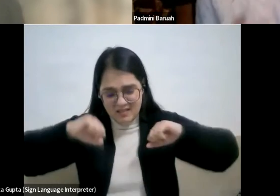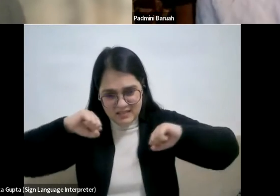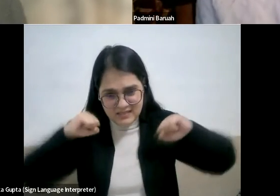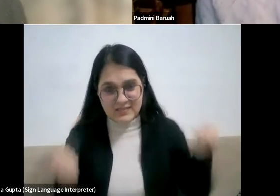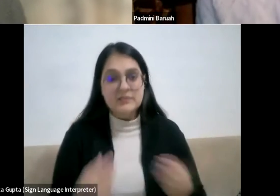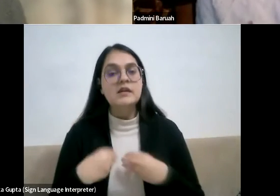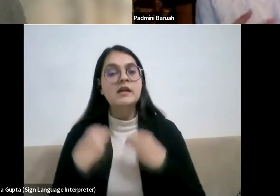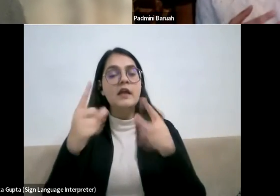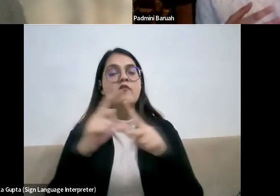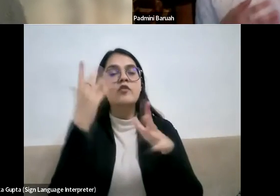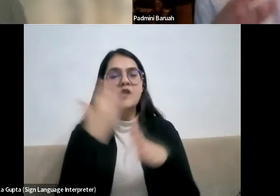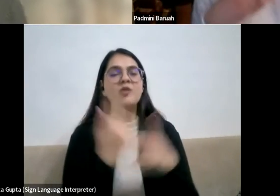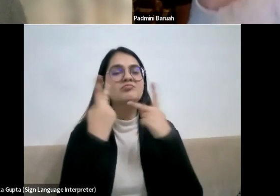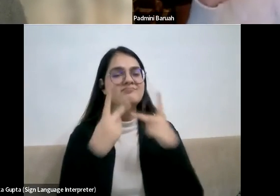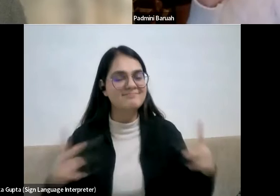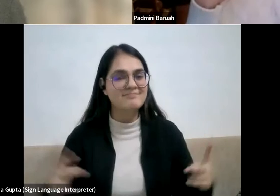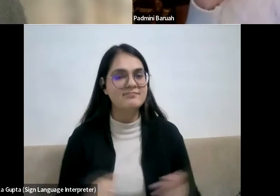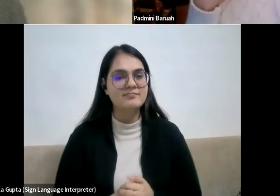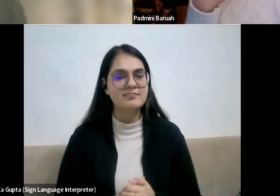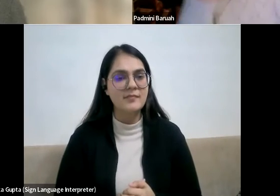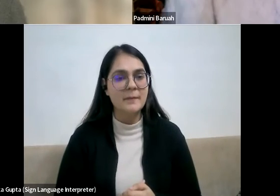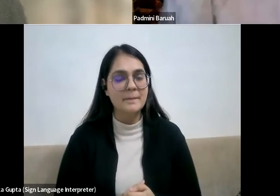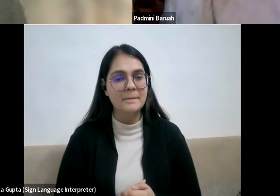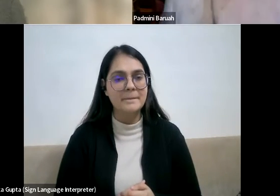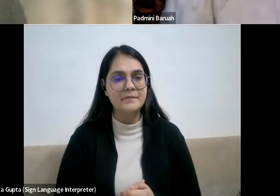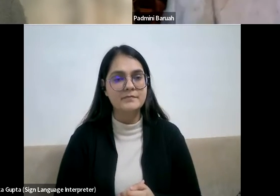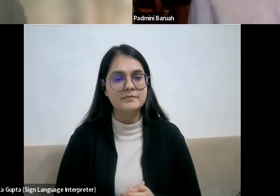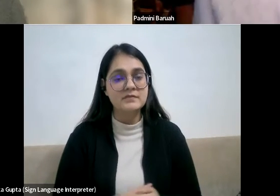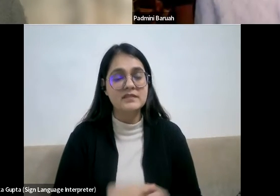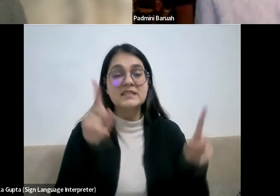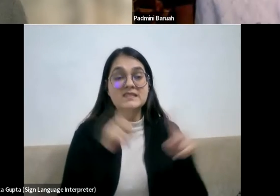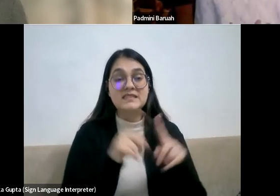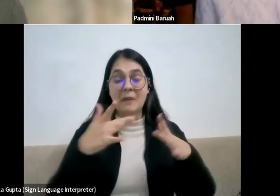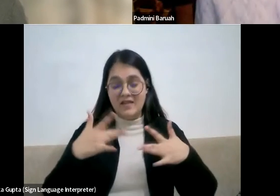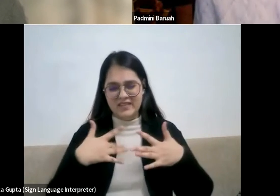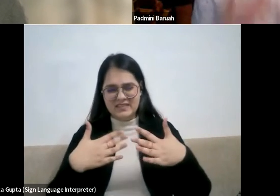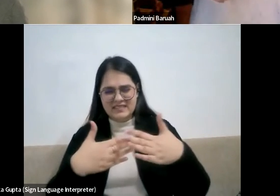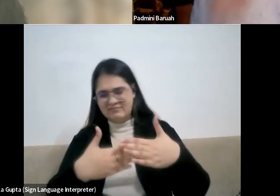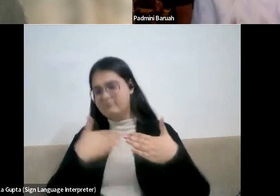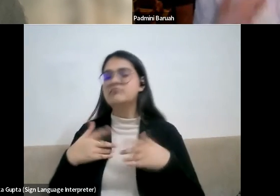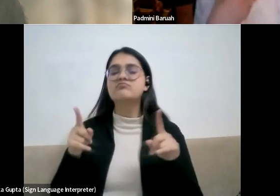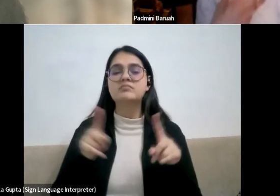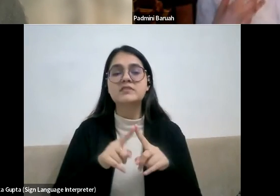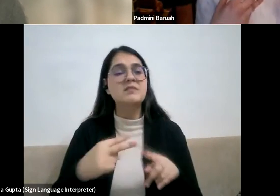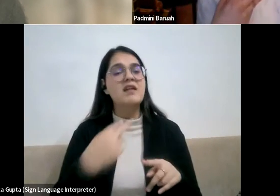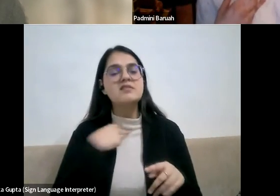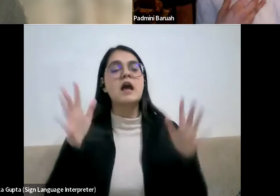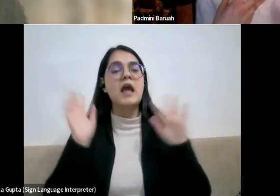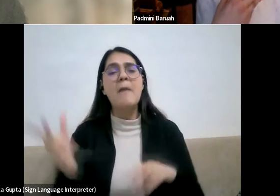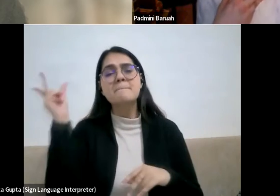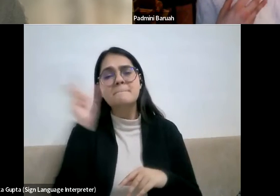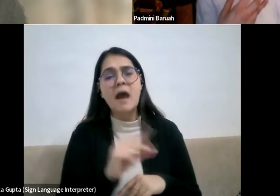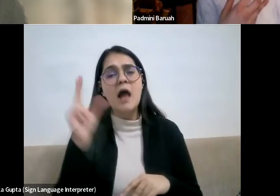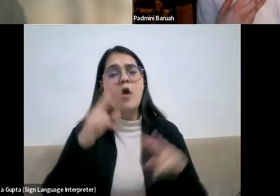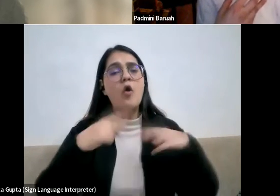put into documents, and the kind of like resilience that is shown in repeatedly showing up before the court